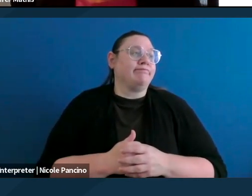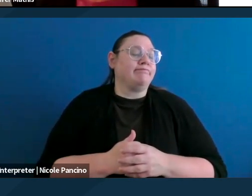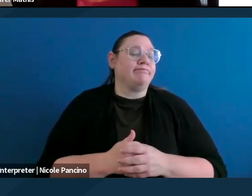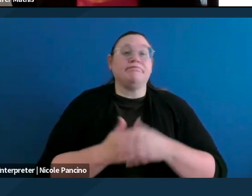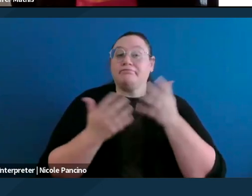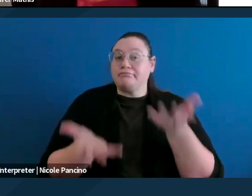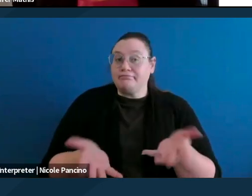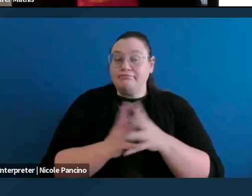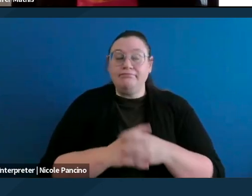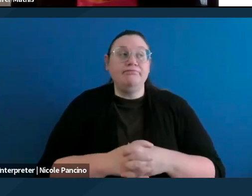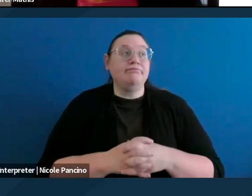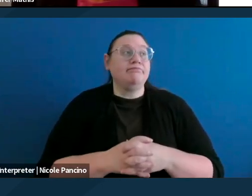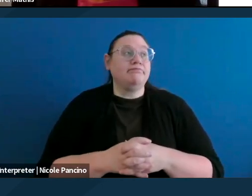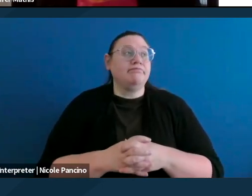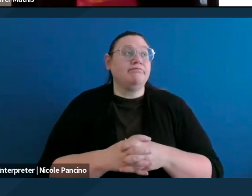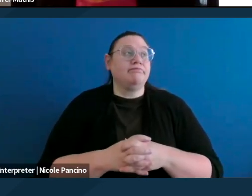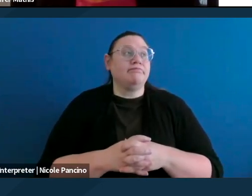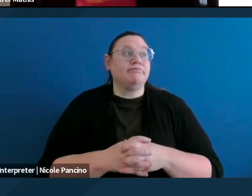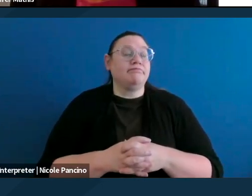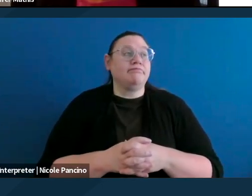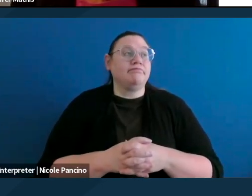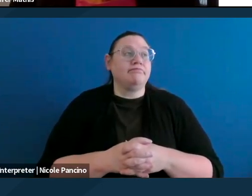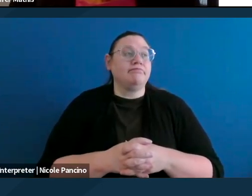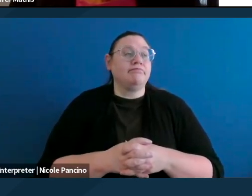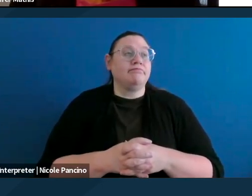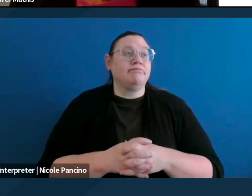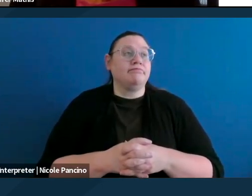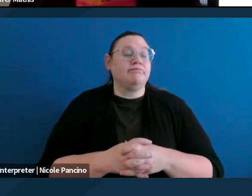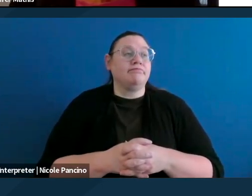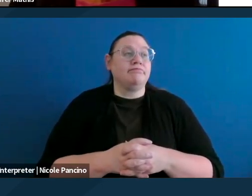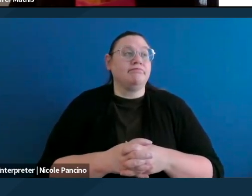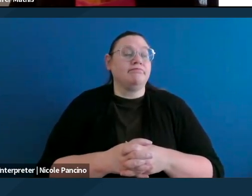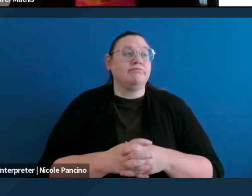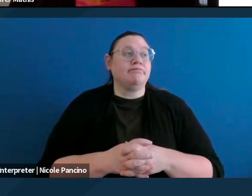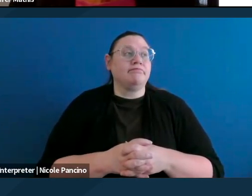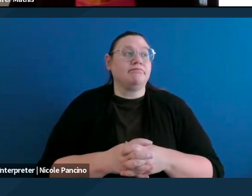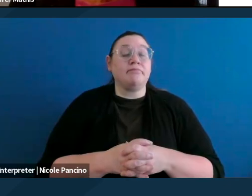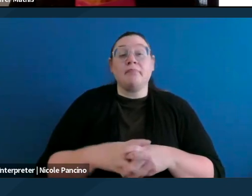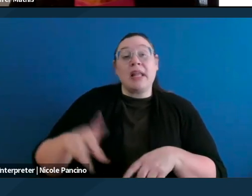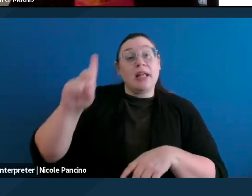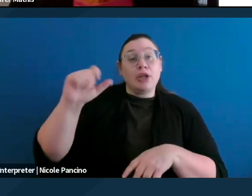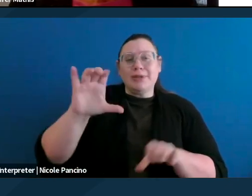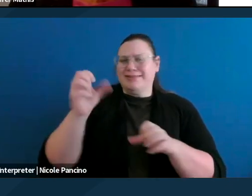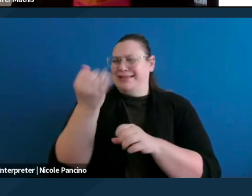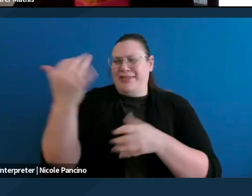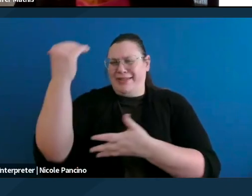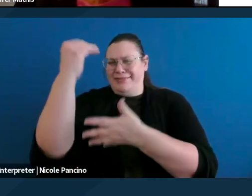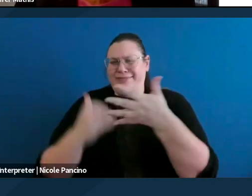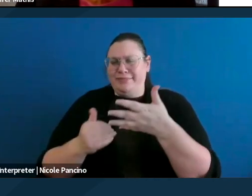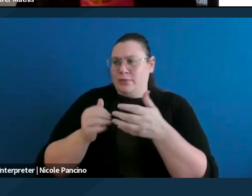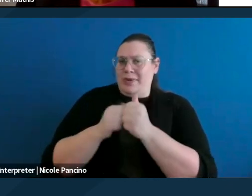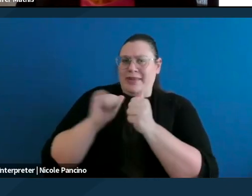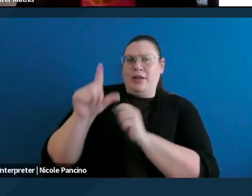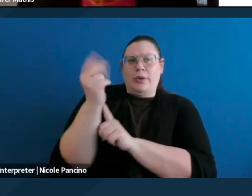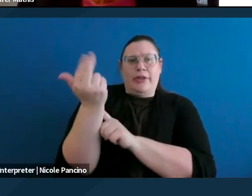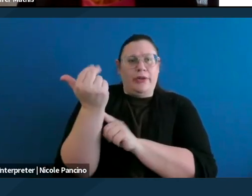So there were several things that the Department of Labor did in the 2013 regulations,